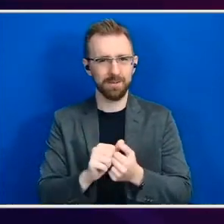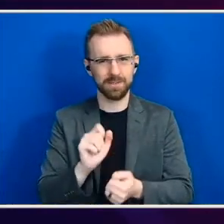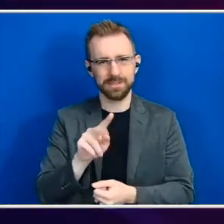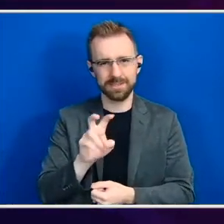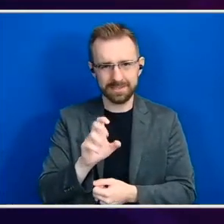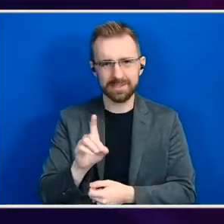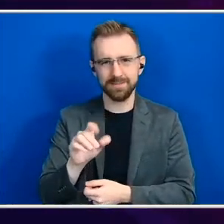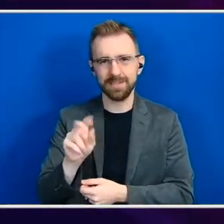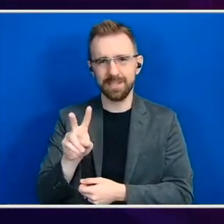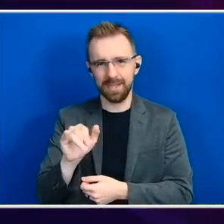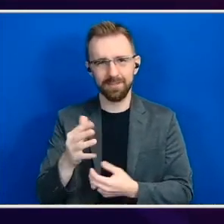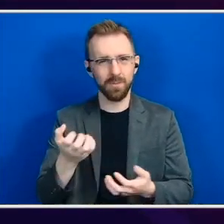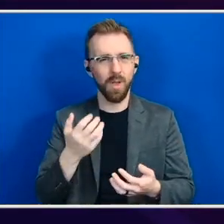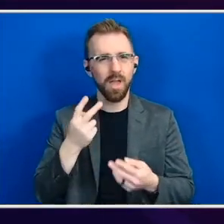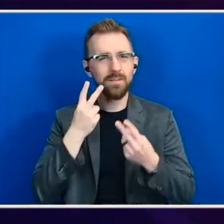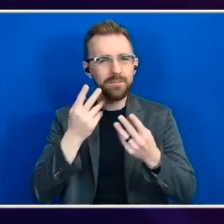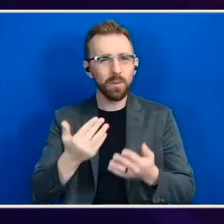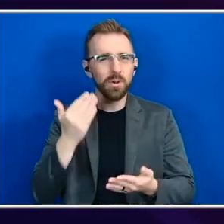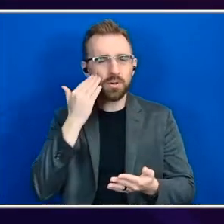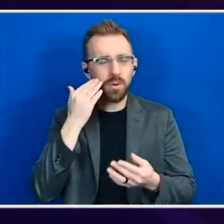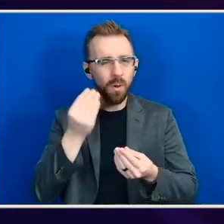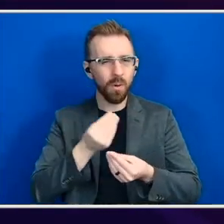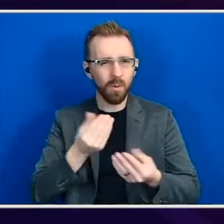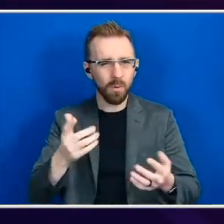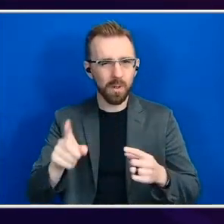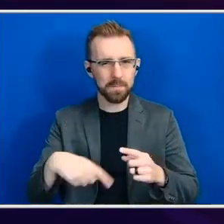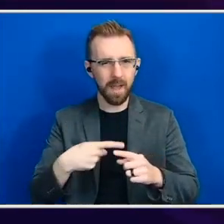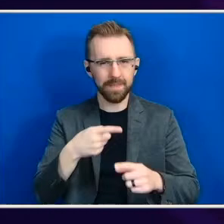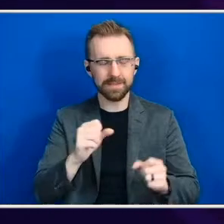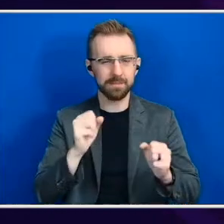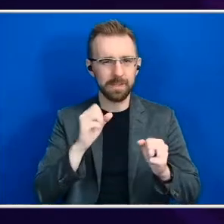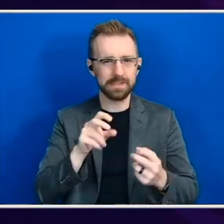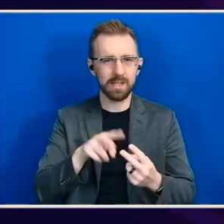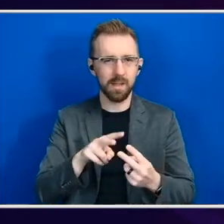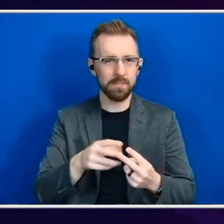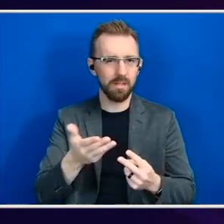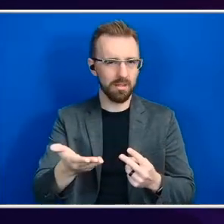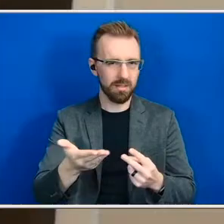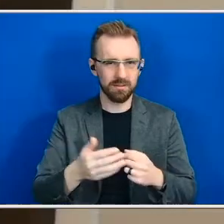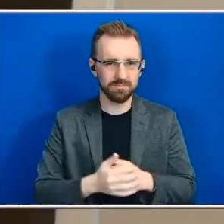our viewers to know about this amazing couple that's sitting here today?